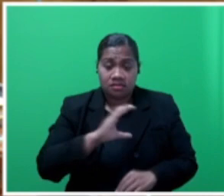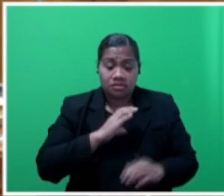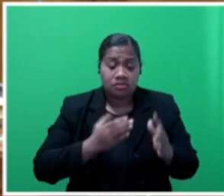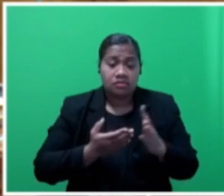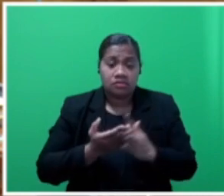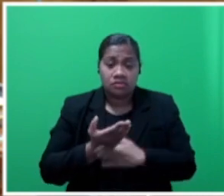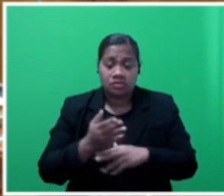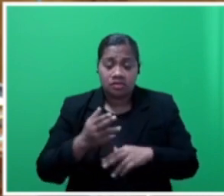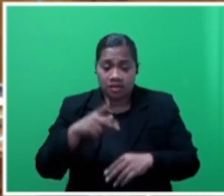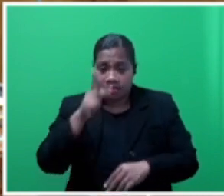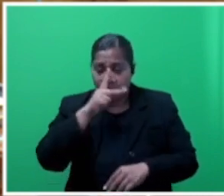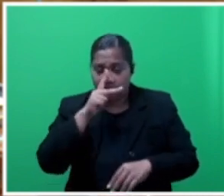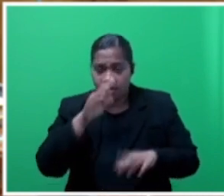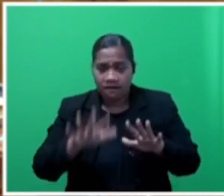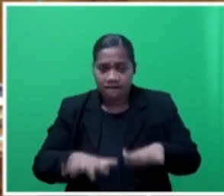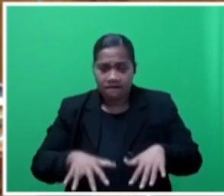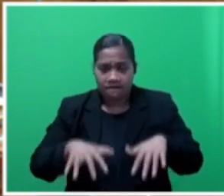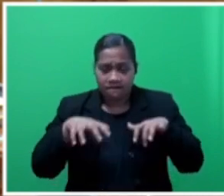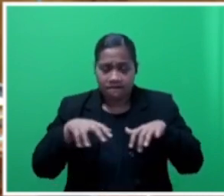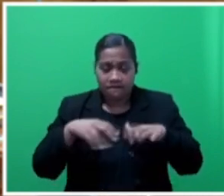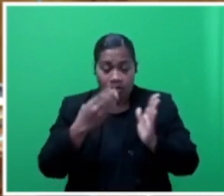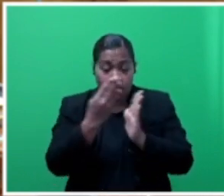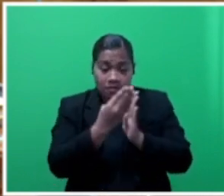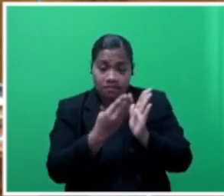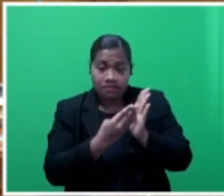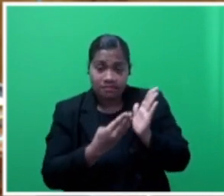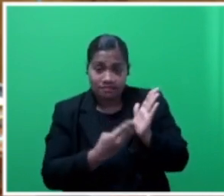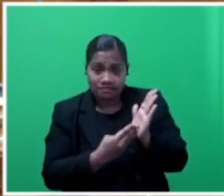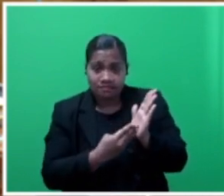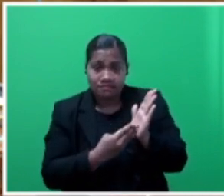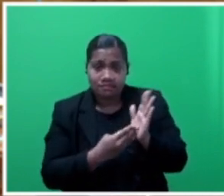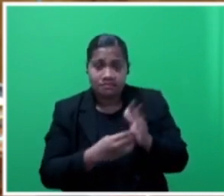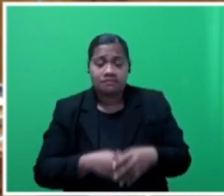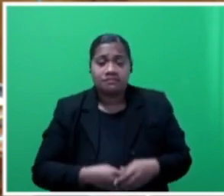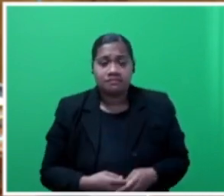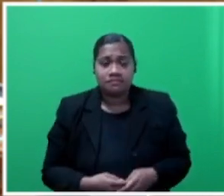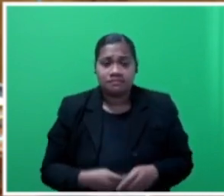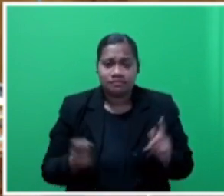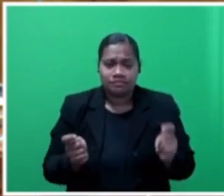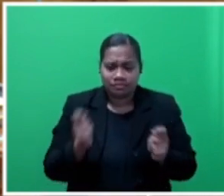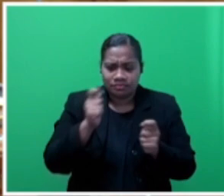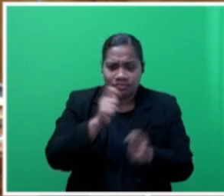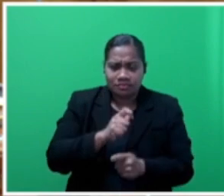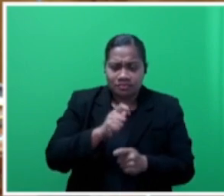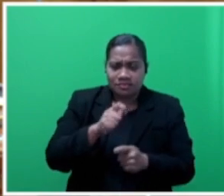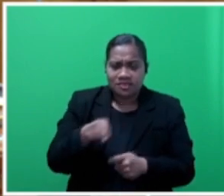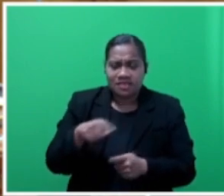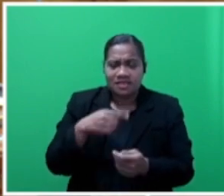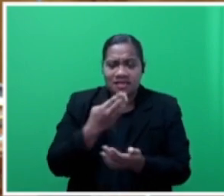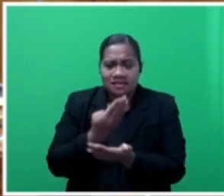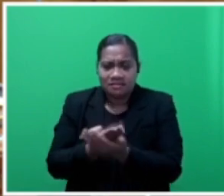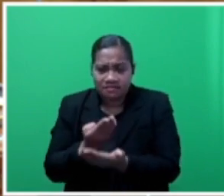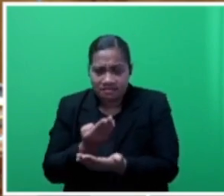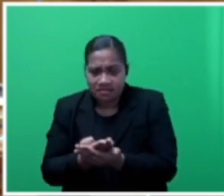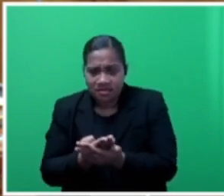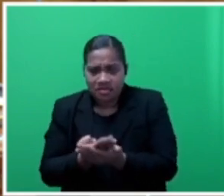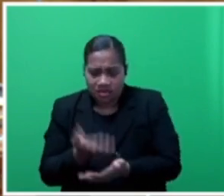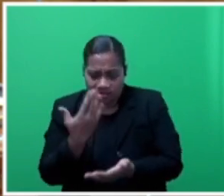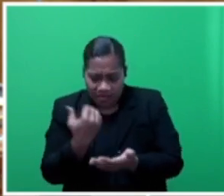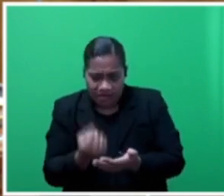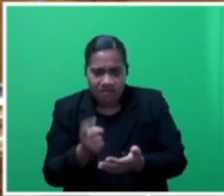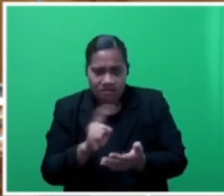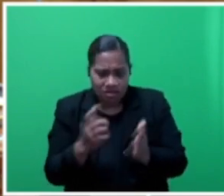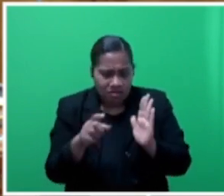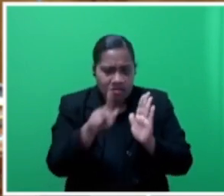forums. The budget systematically transformed those demands and proposals into allocations embedded with policies